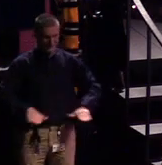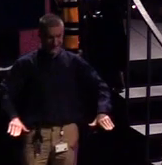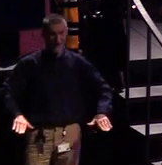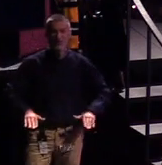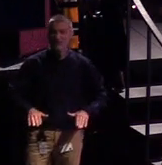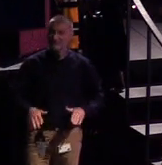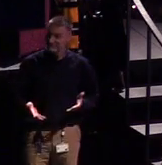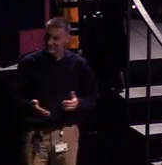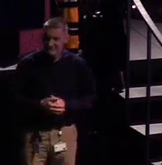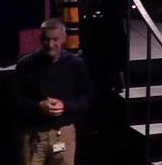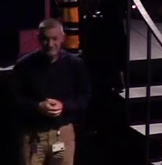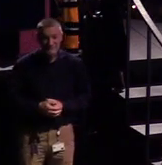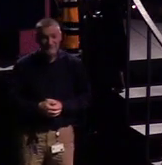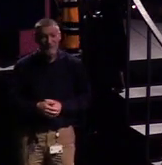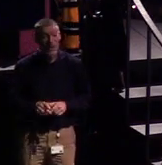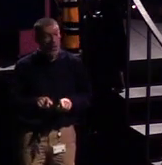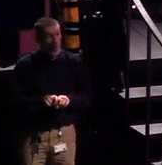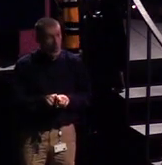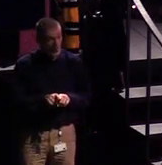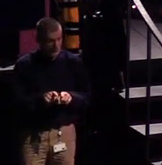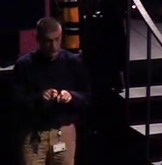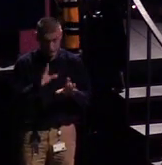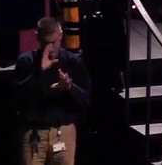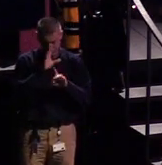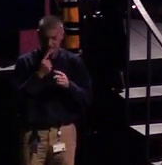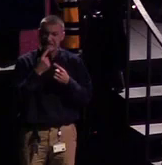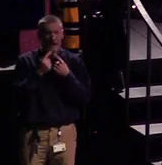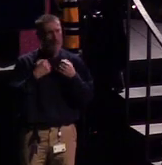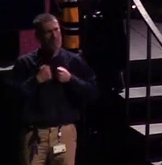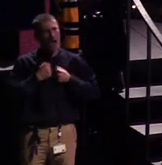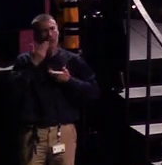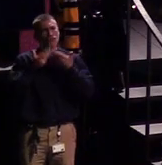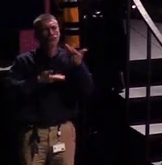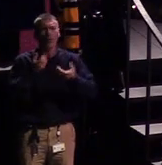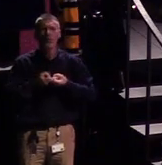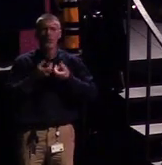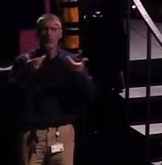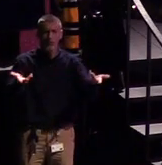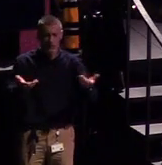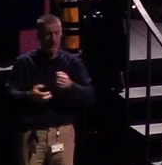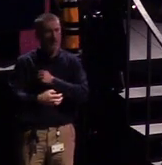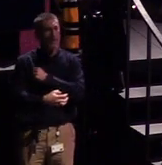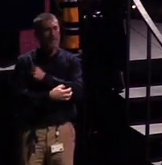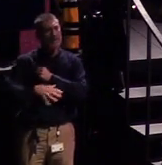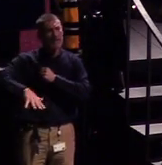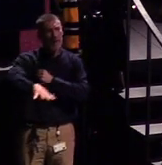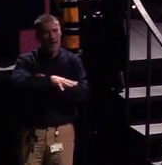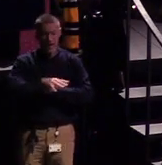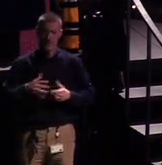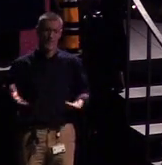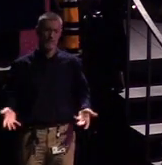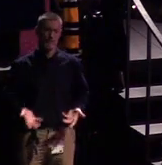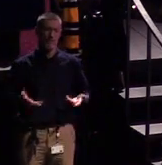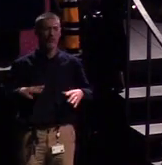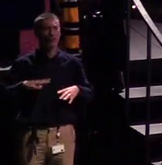biscuit but as well as telling my story and biscuit lands promotes relaxed performance